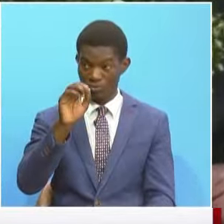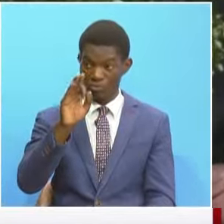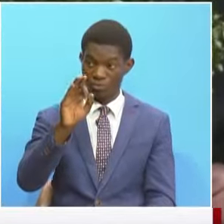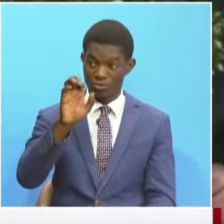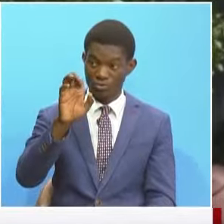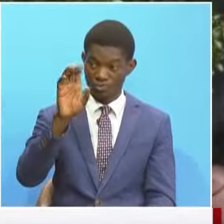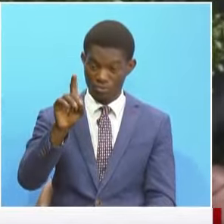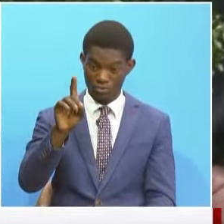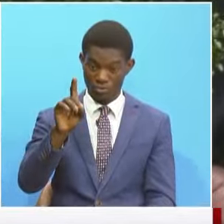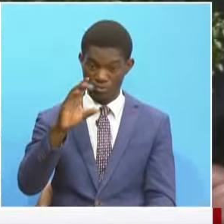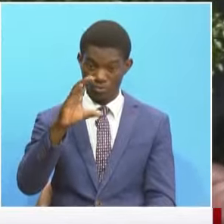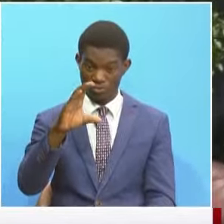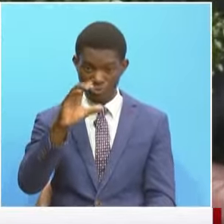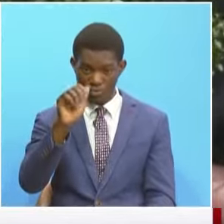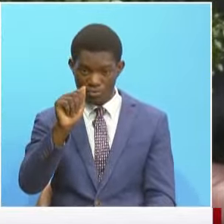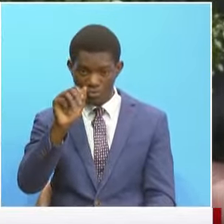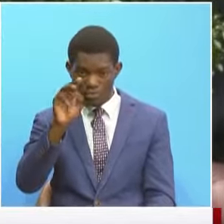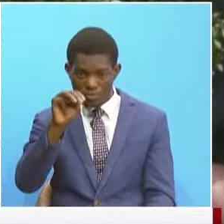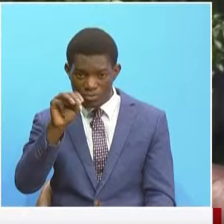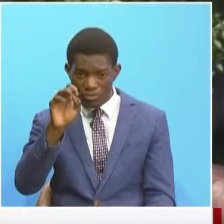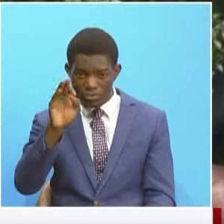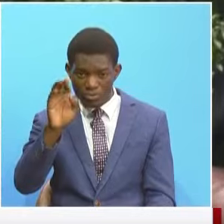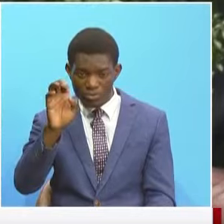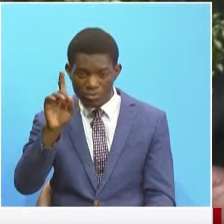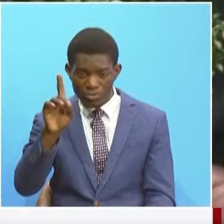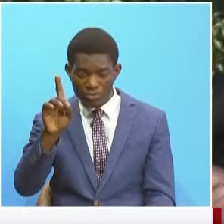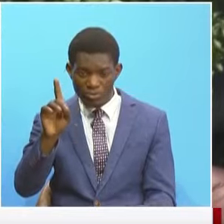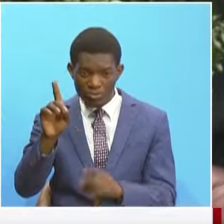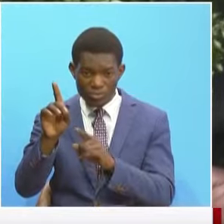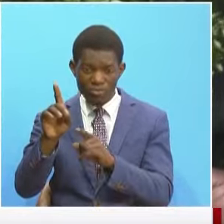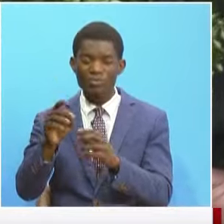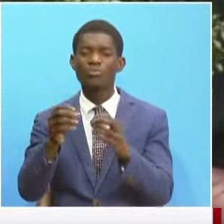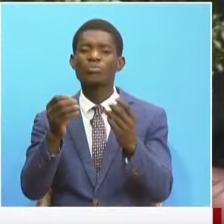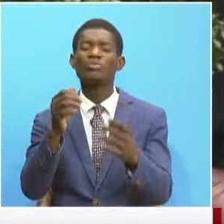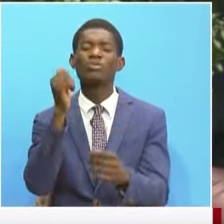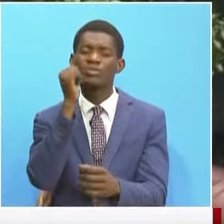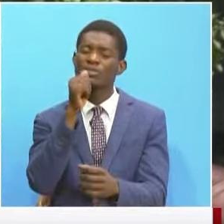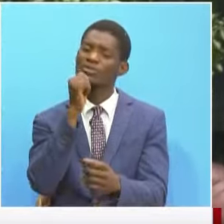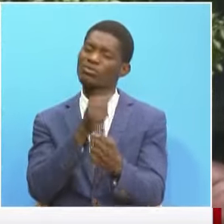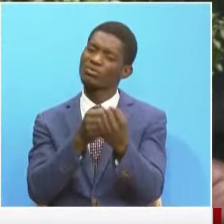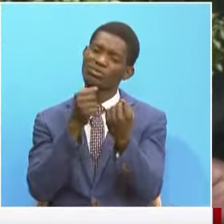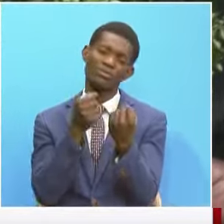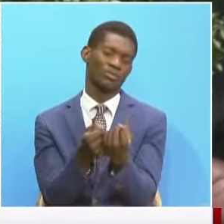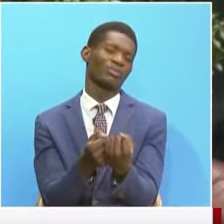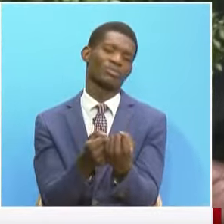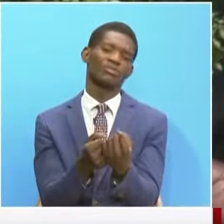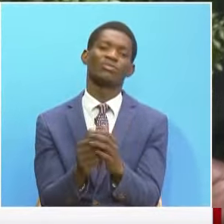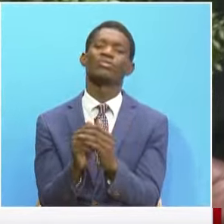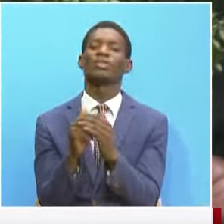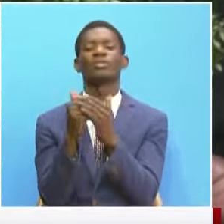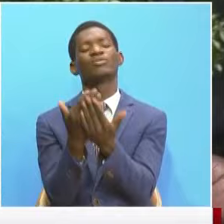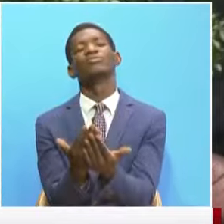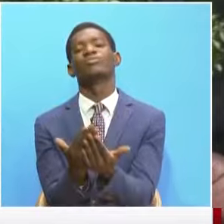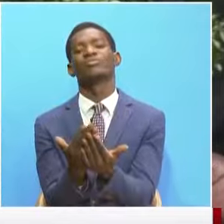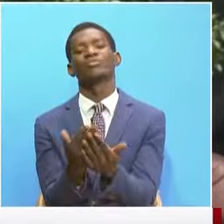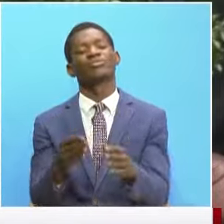is sponsoring a good number of girls. By supporting them, I mean they are supplying them with the requirements